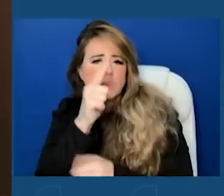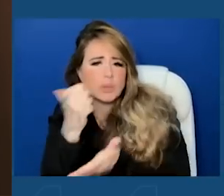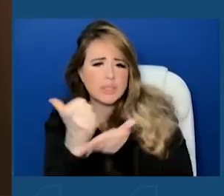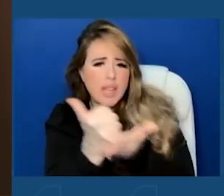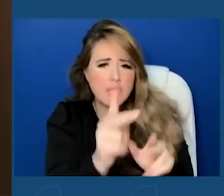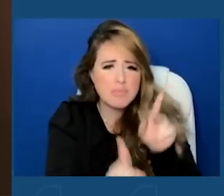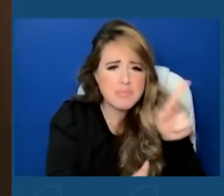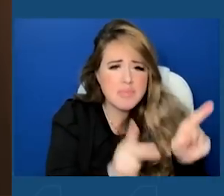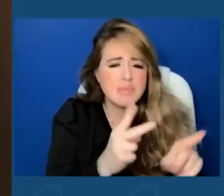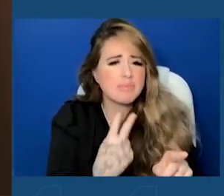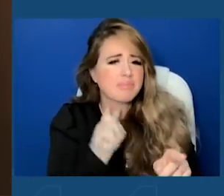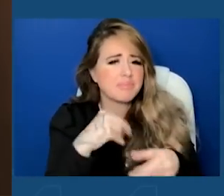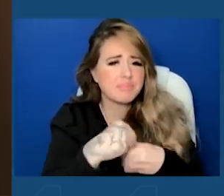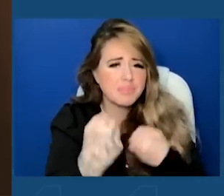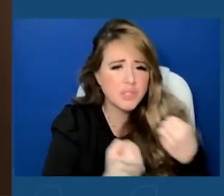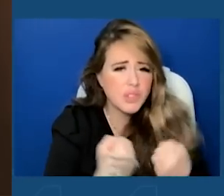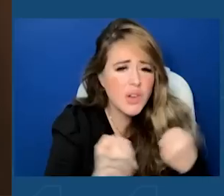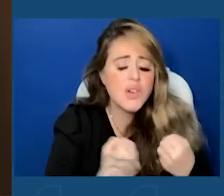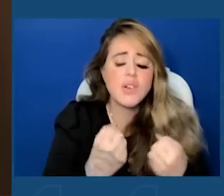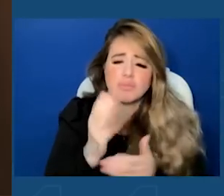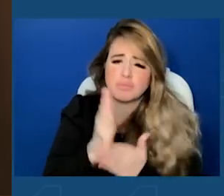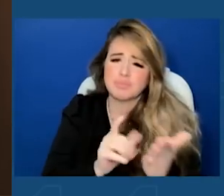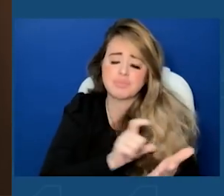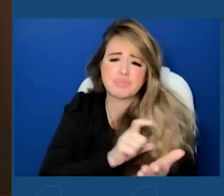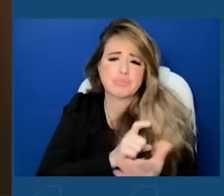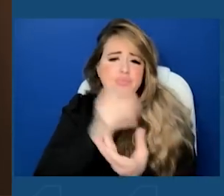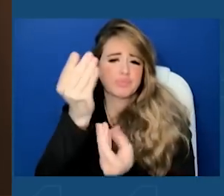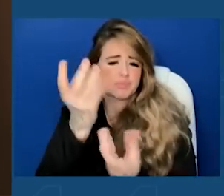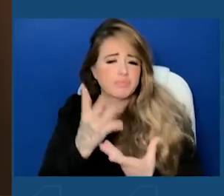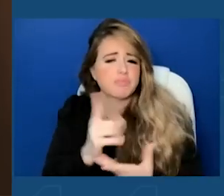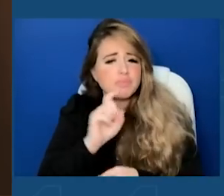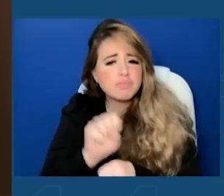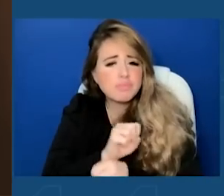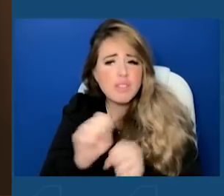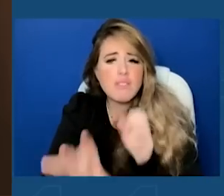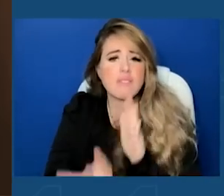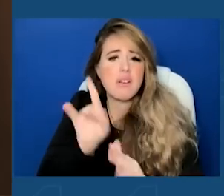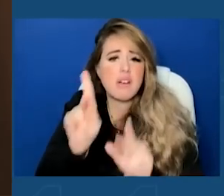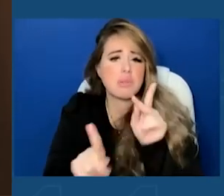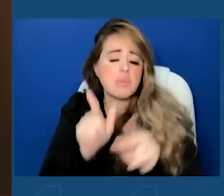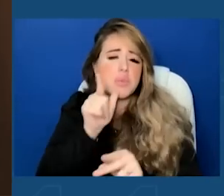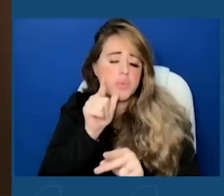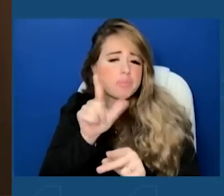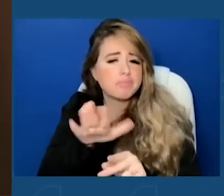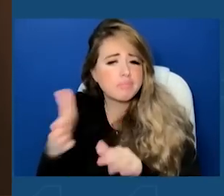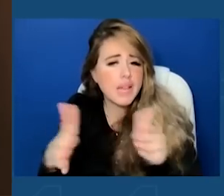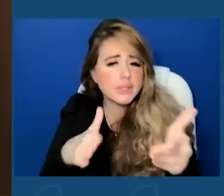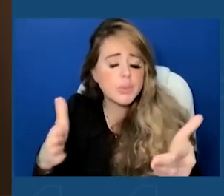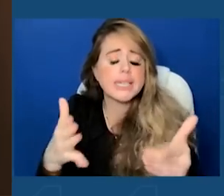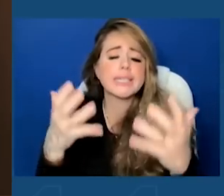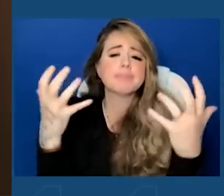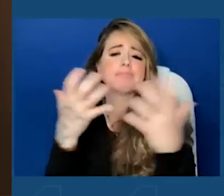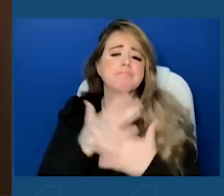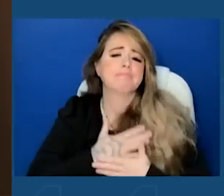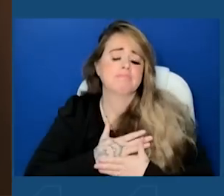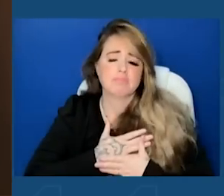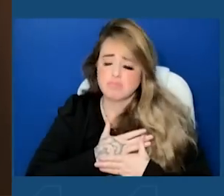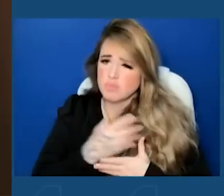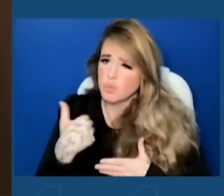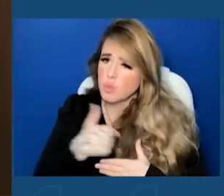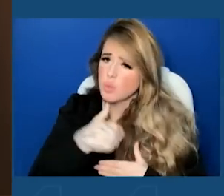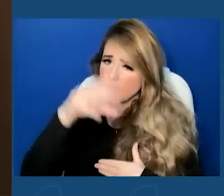times finding people who did not survive the experience. And I want them to know that we know that it's difficult work to